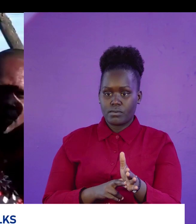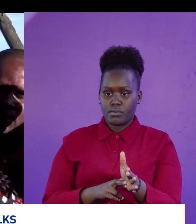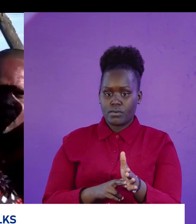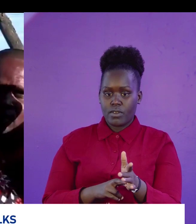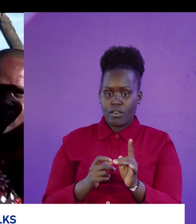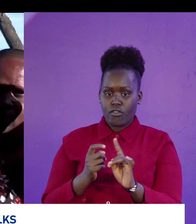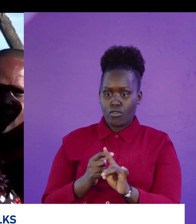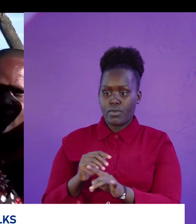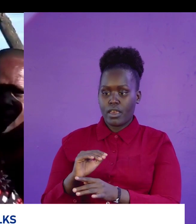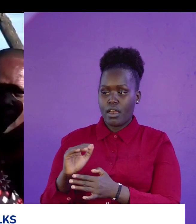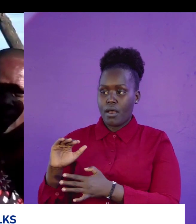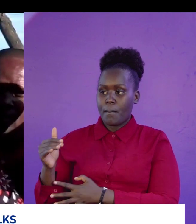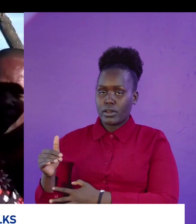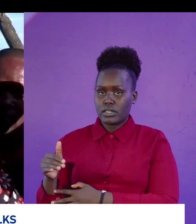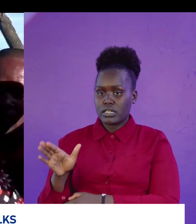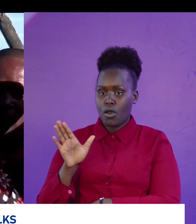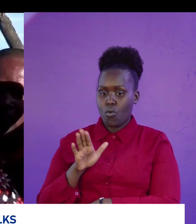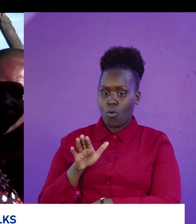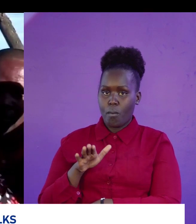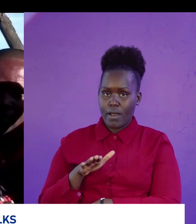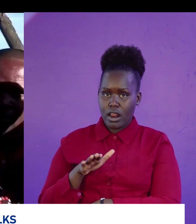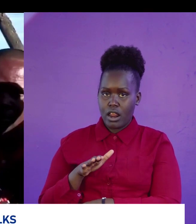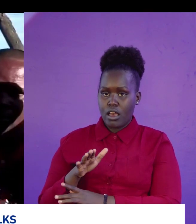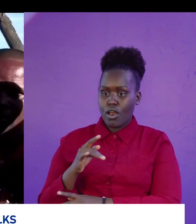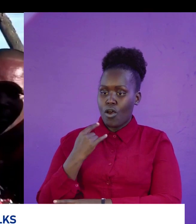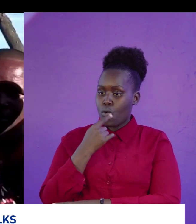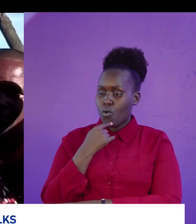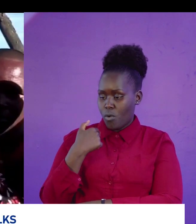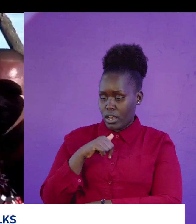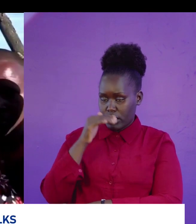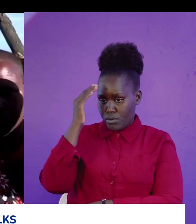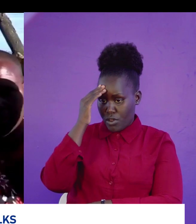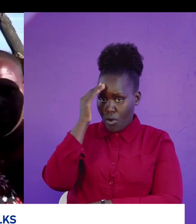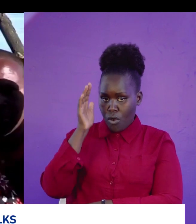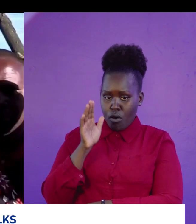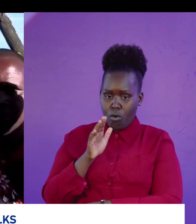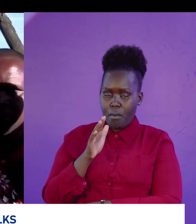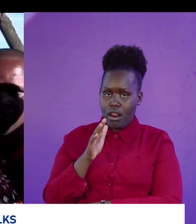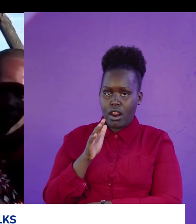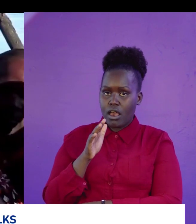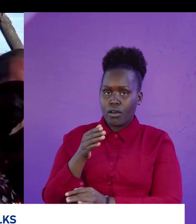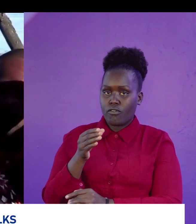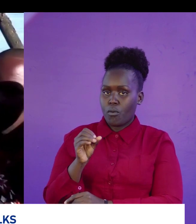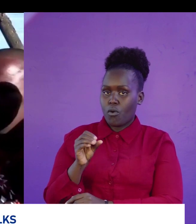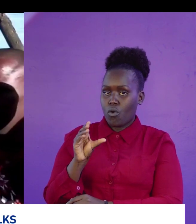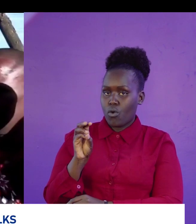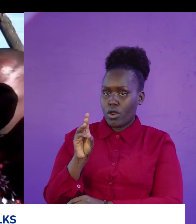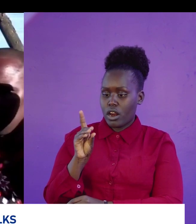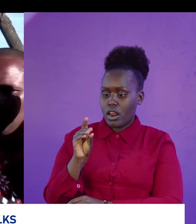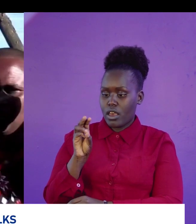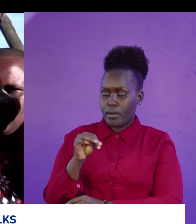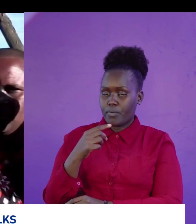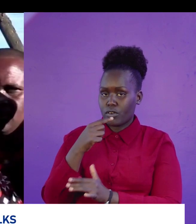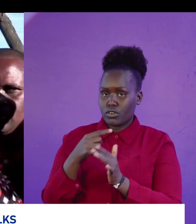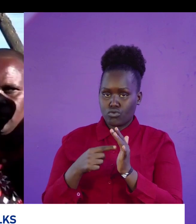ward ni mama mmoja tunamjua, na ni mama mwenzangu na ni wa ODM, na tunahakikishia